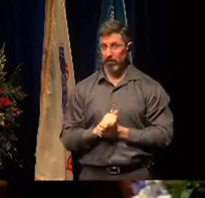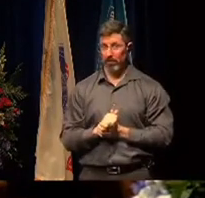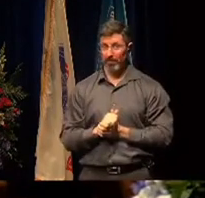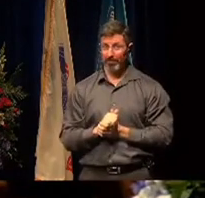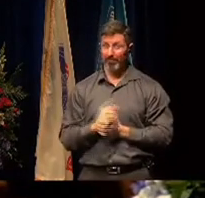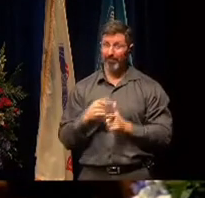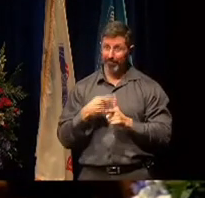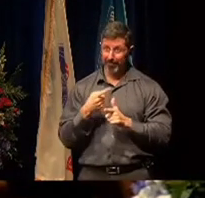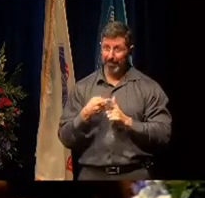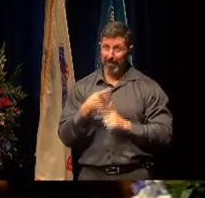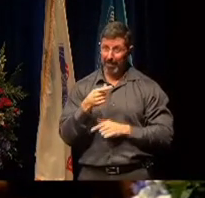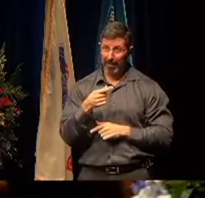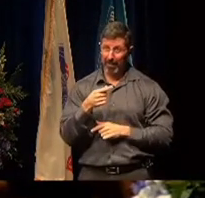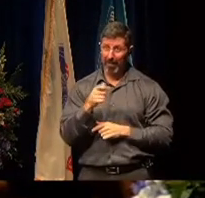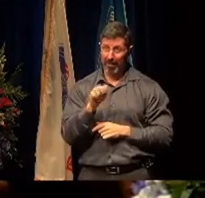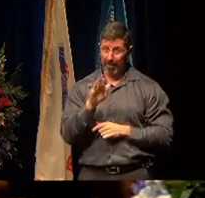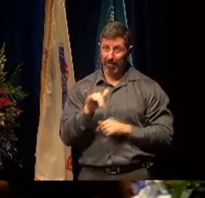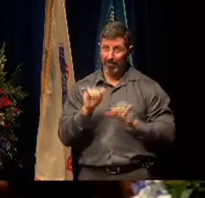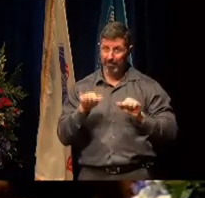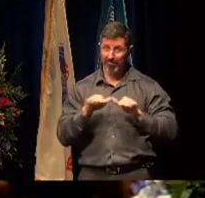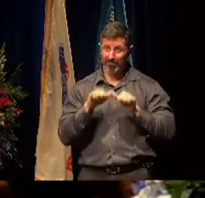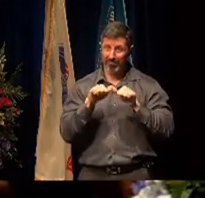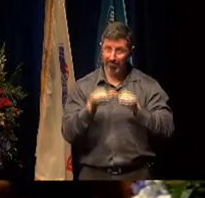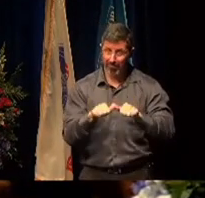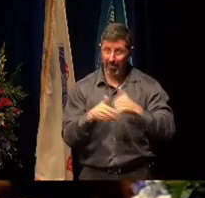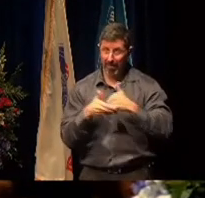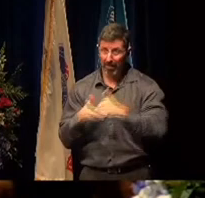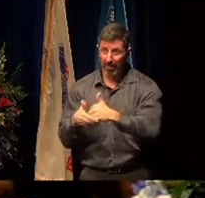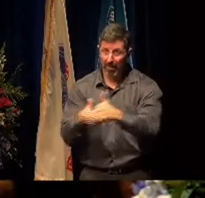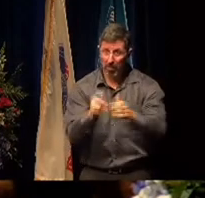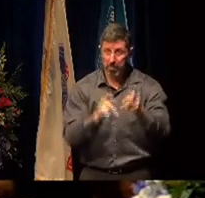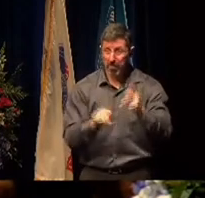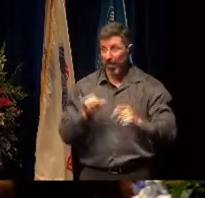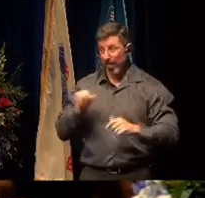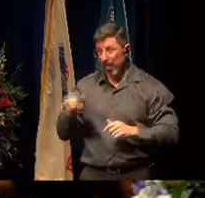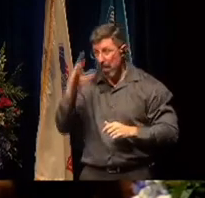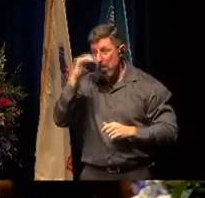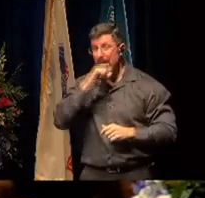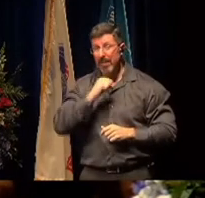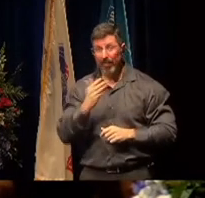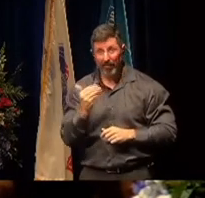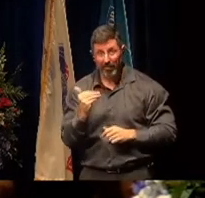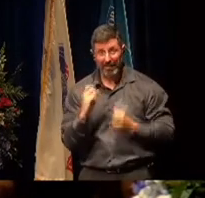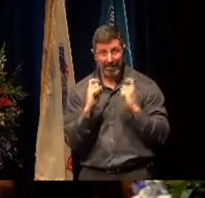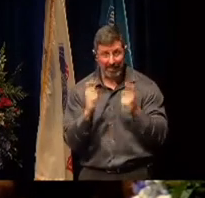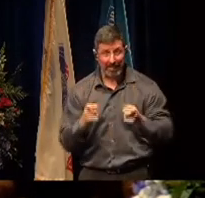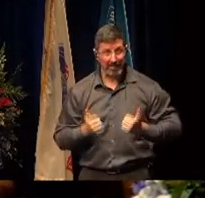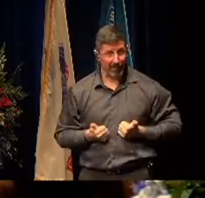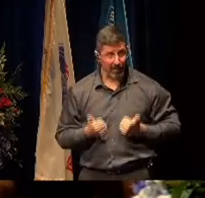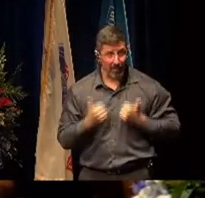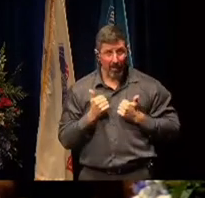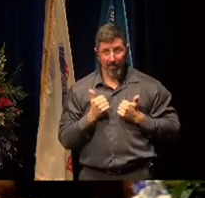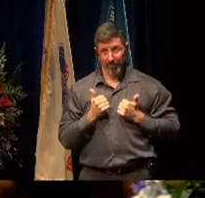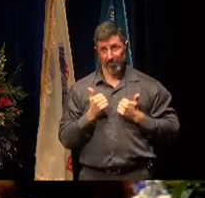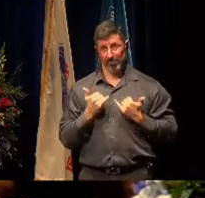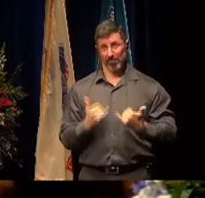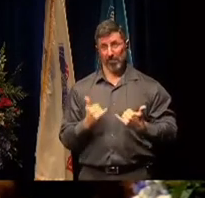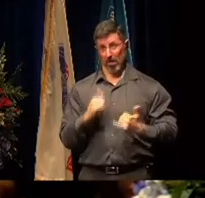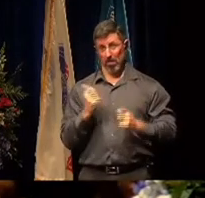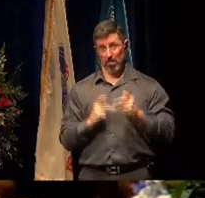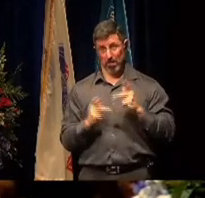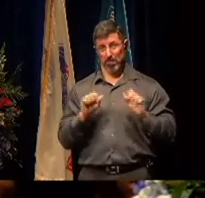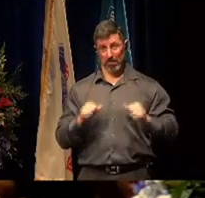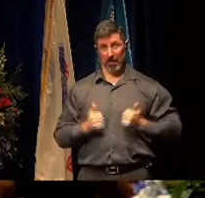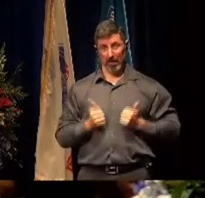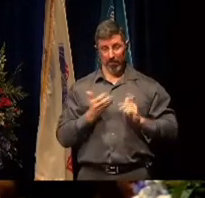soldiers. That 15-year-old warrior gave his life in that moment so that others might live. Gary